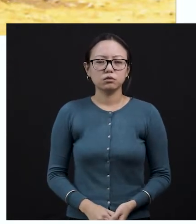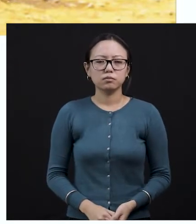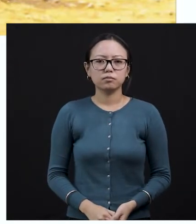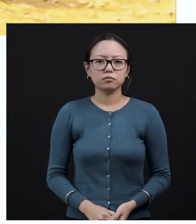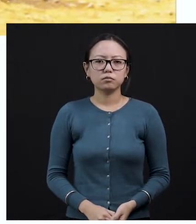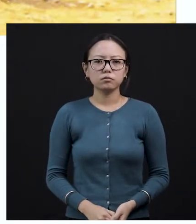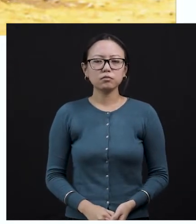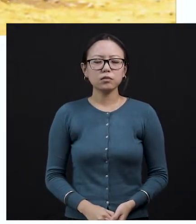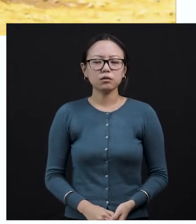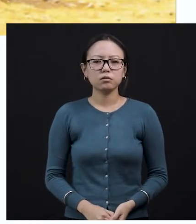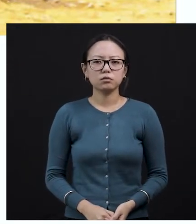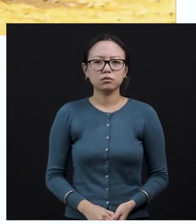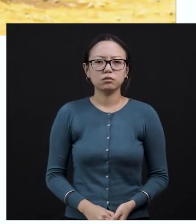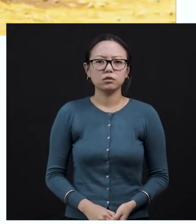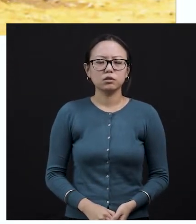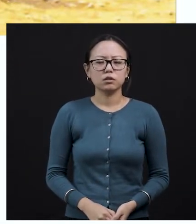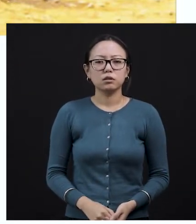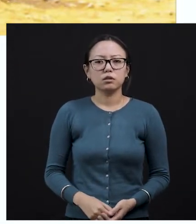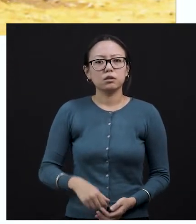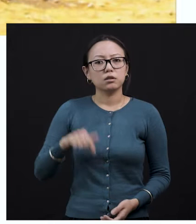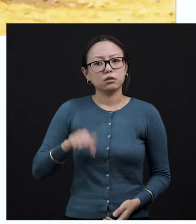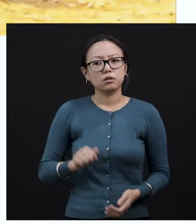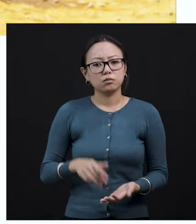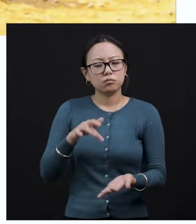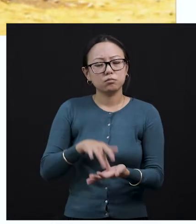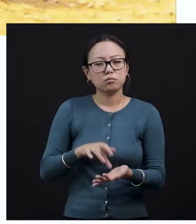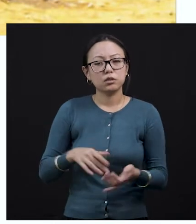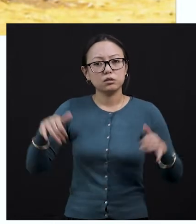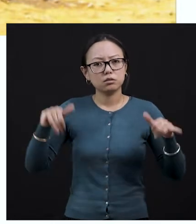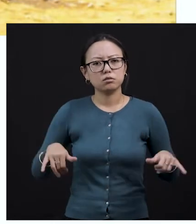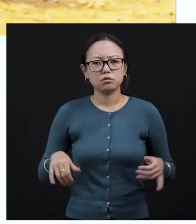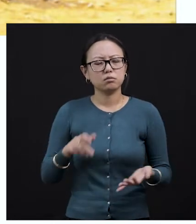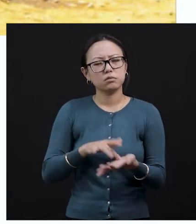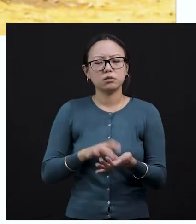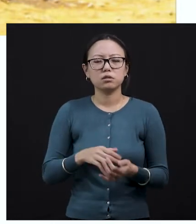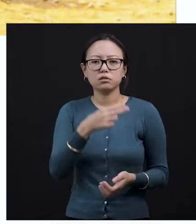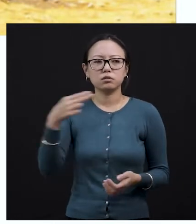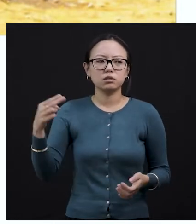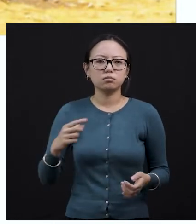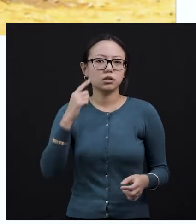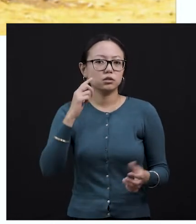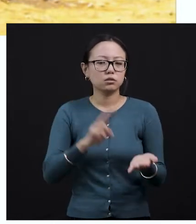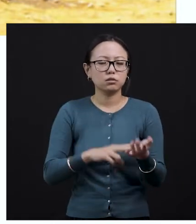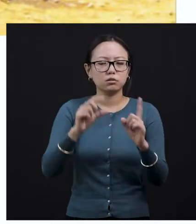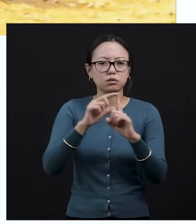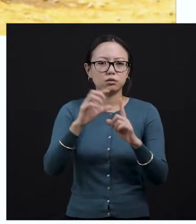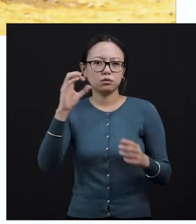the Indo-Aryan areas, okay? And it is believed that they existed